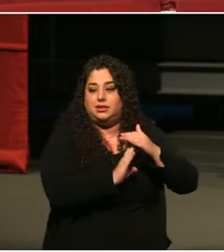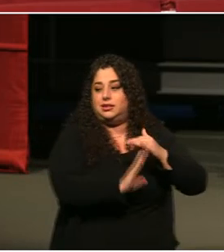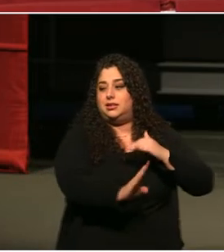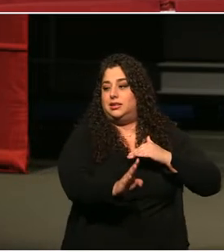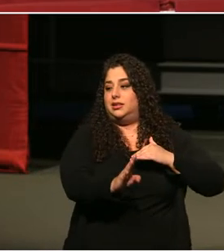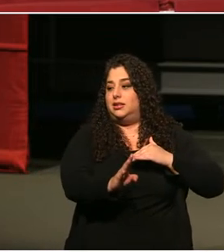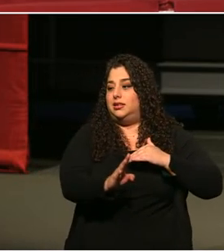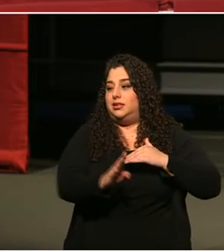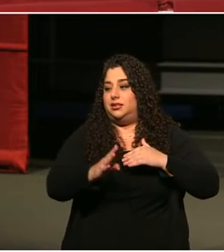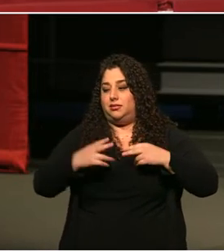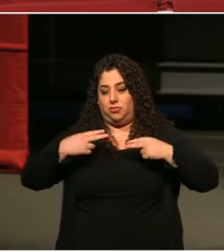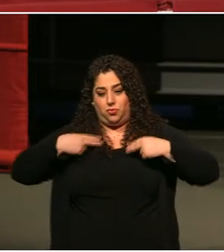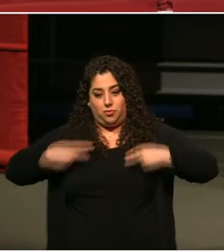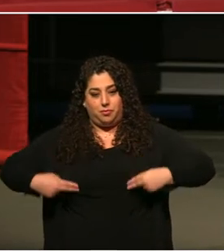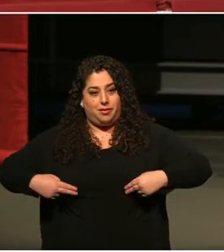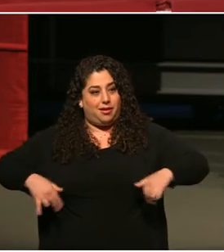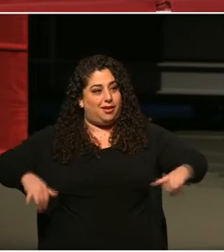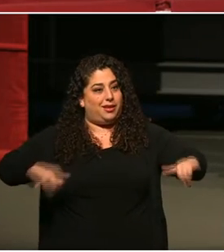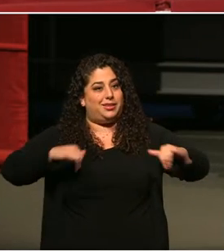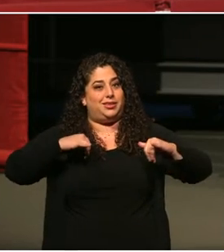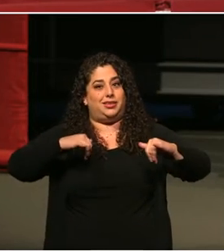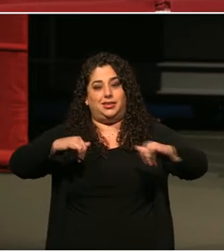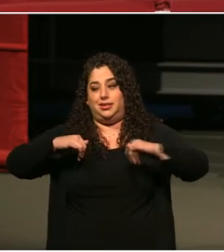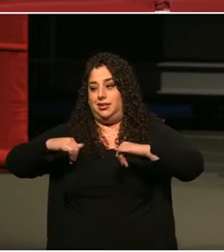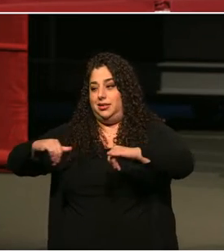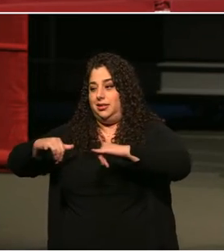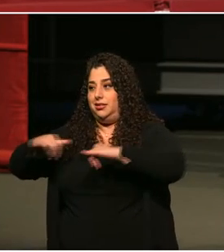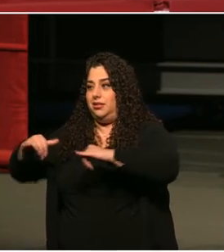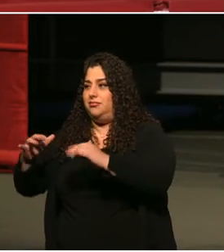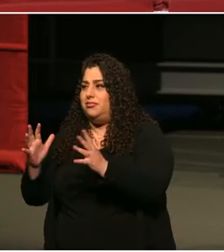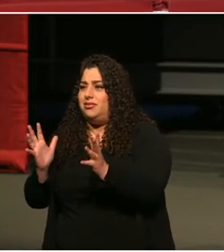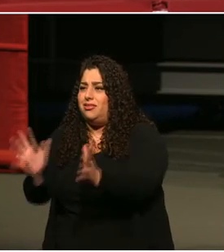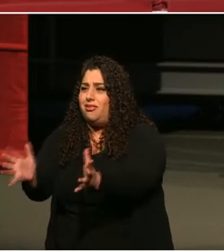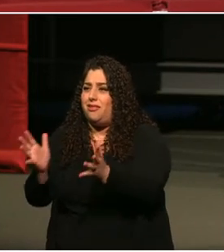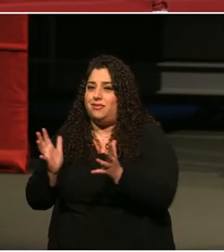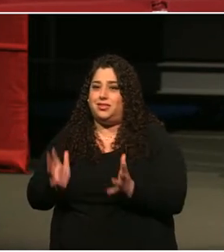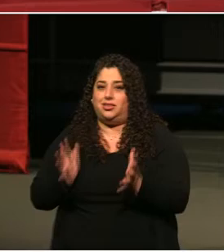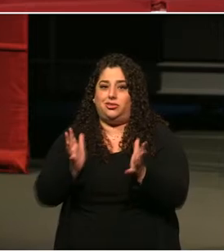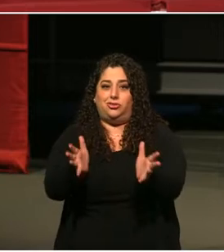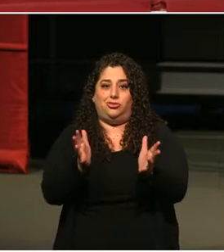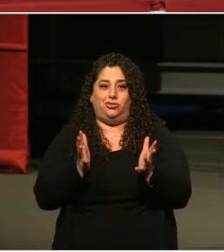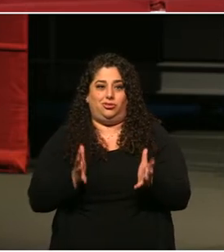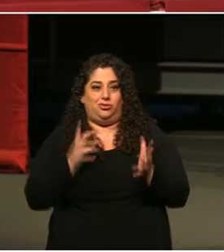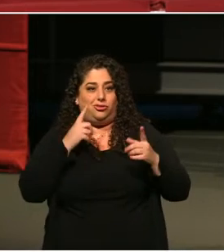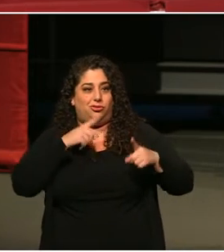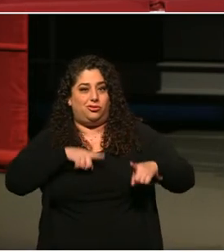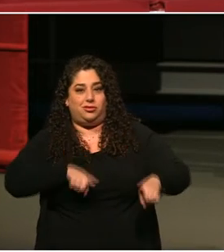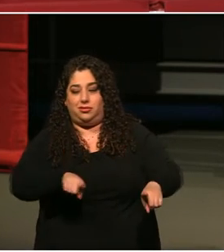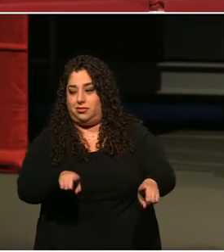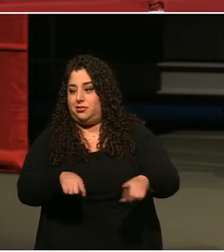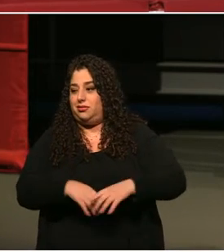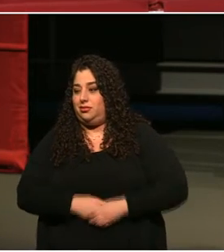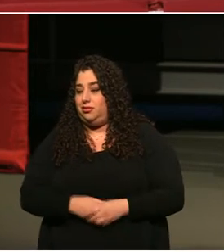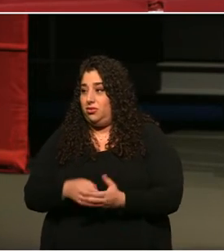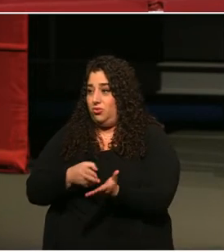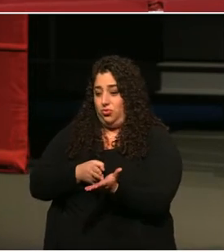conversation, and a coming together in our sacred circle of unity.